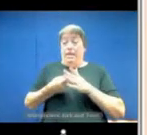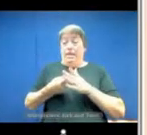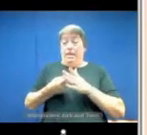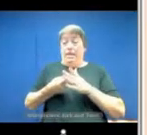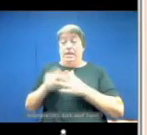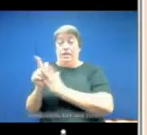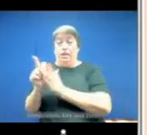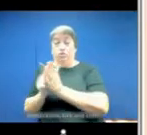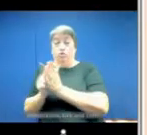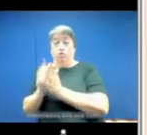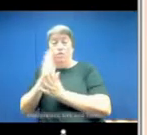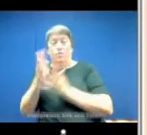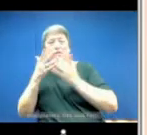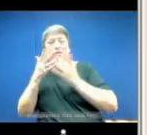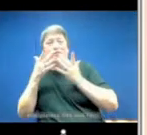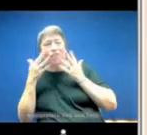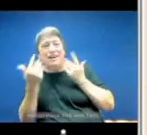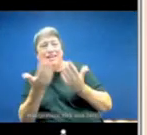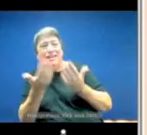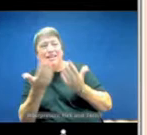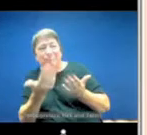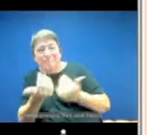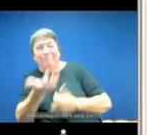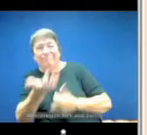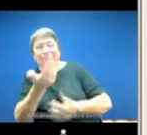trying to get the witness to volunteer information.